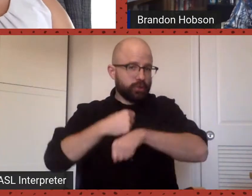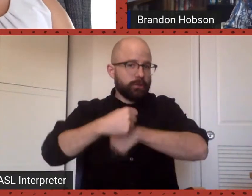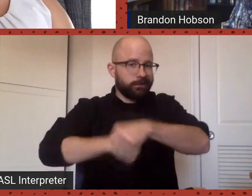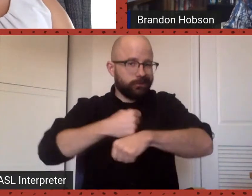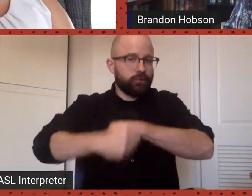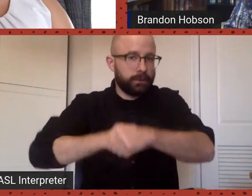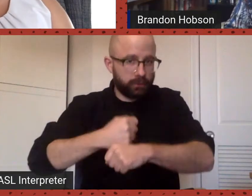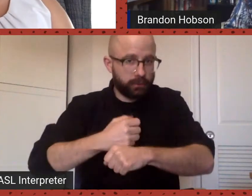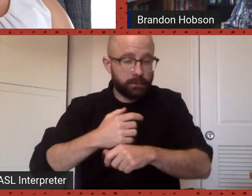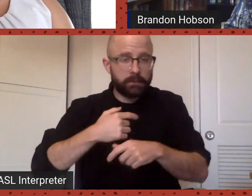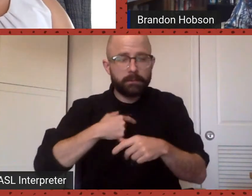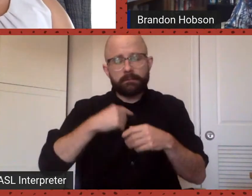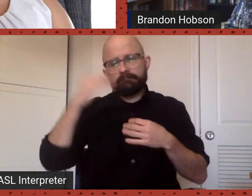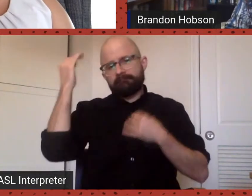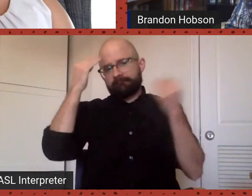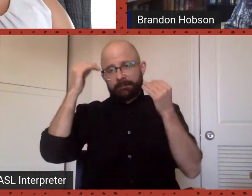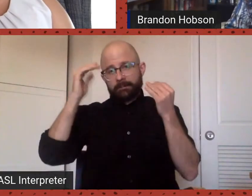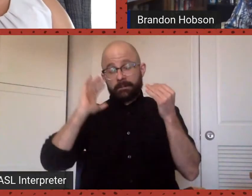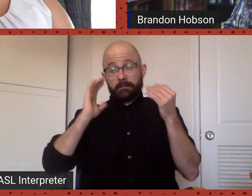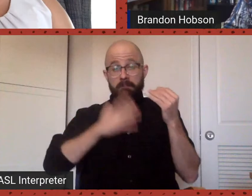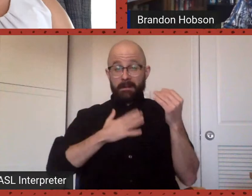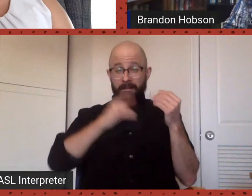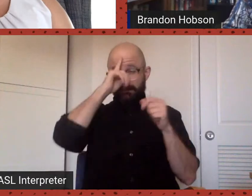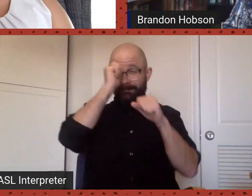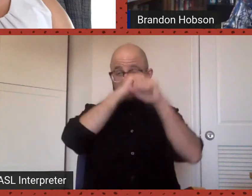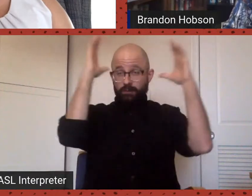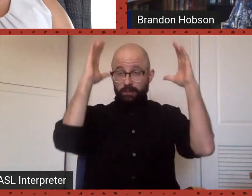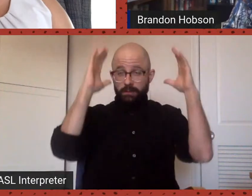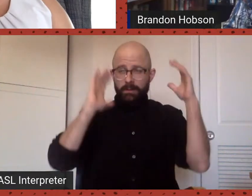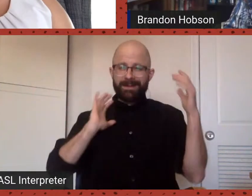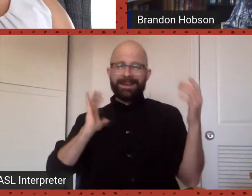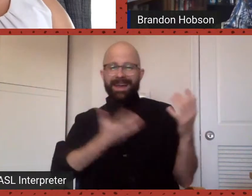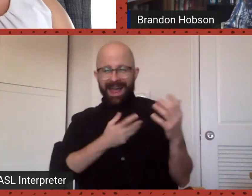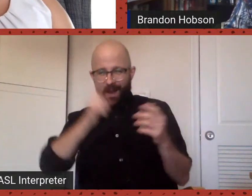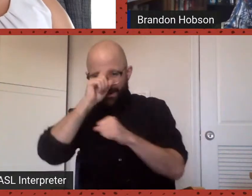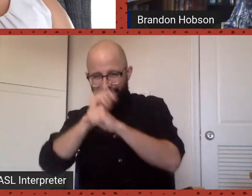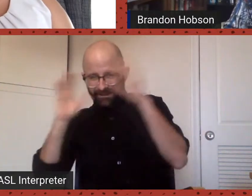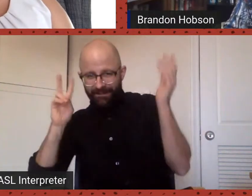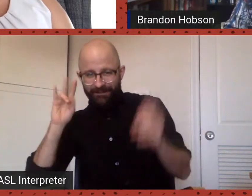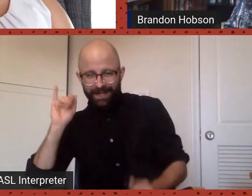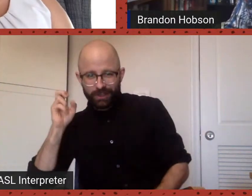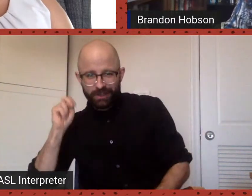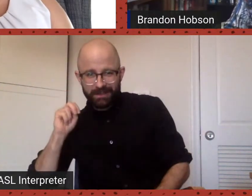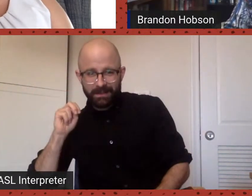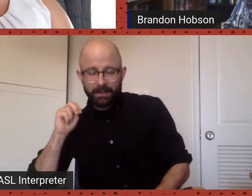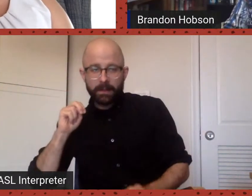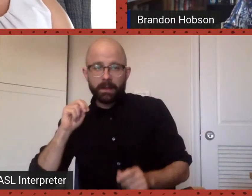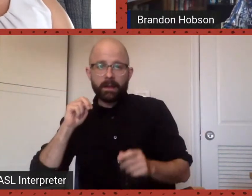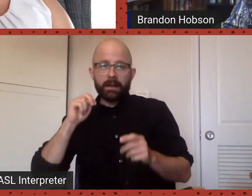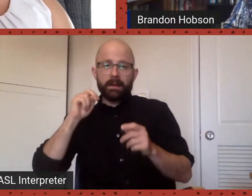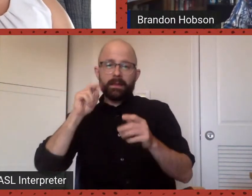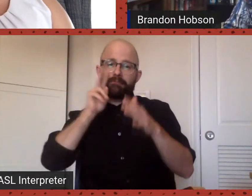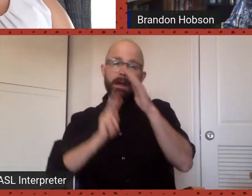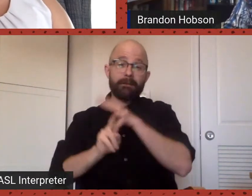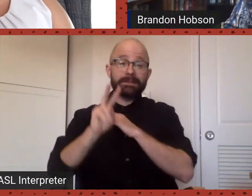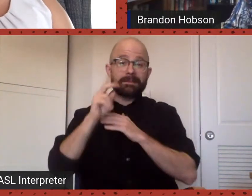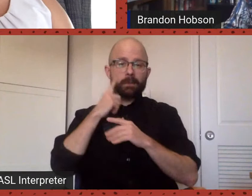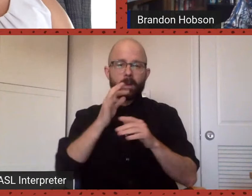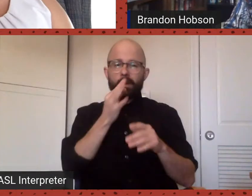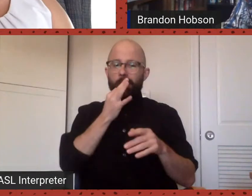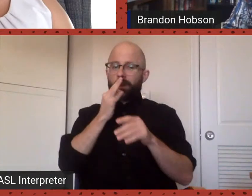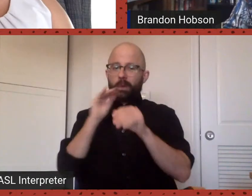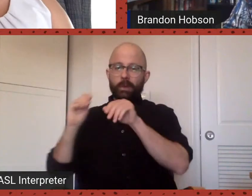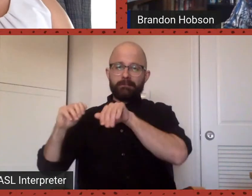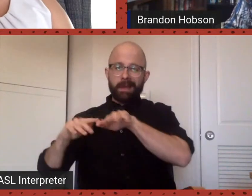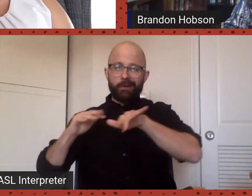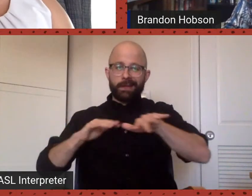my visions, our visions, the prophecy of the coming migration, and hoped they